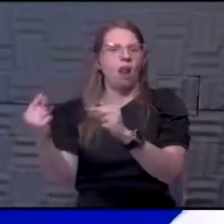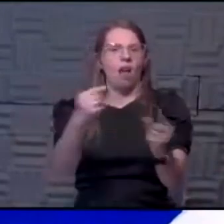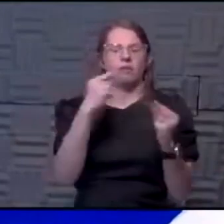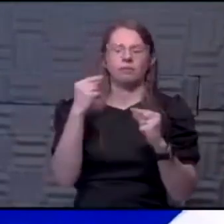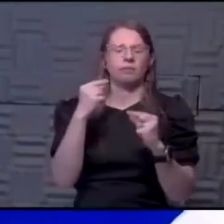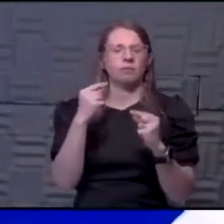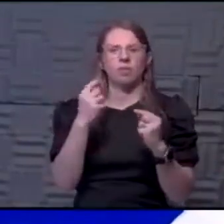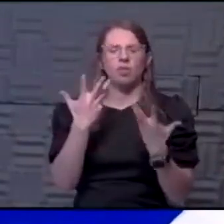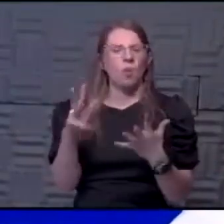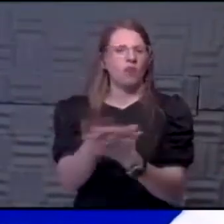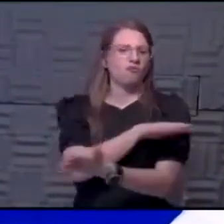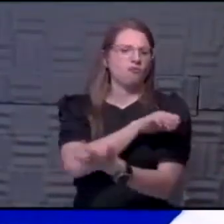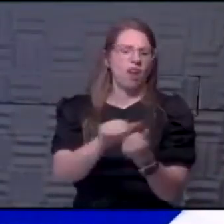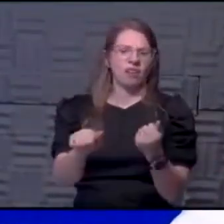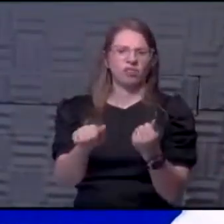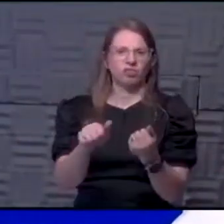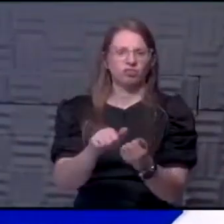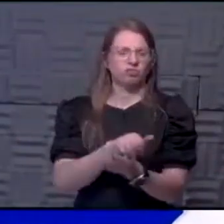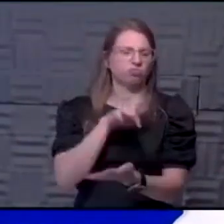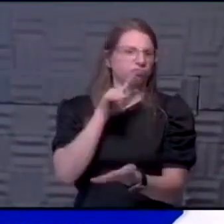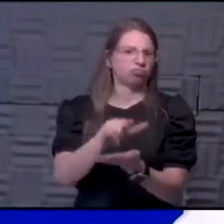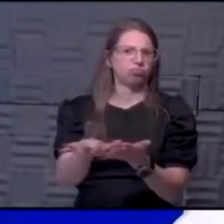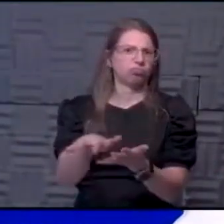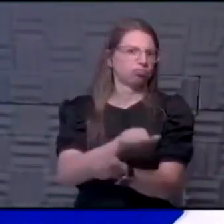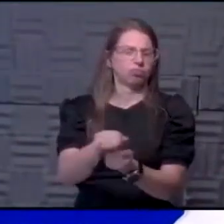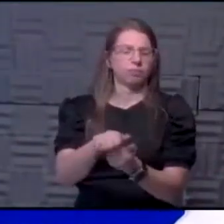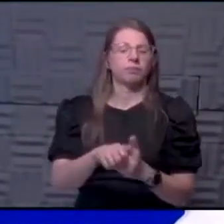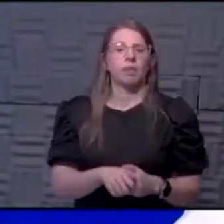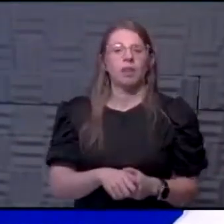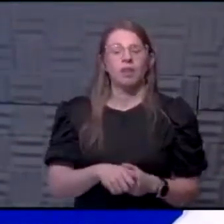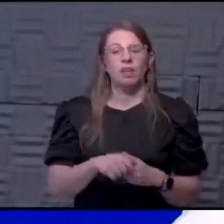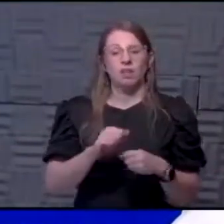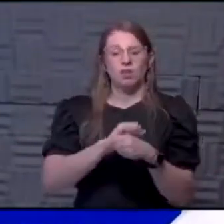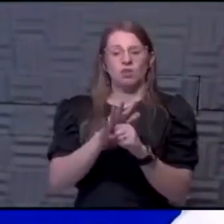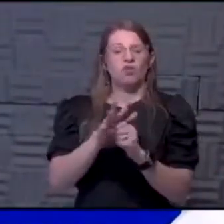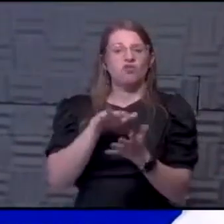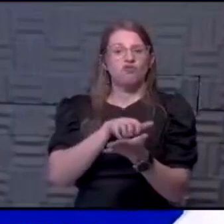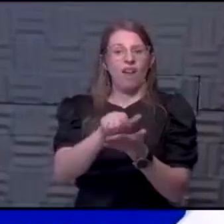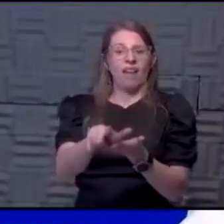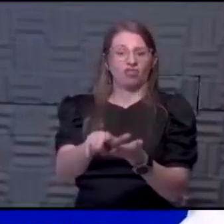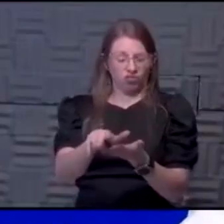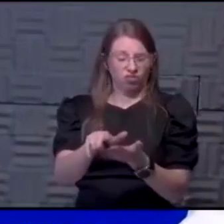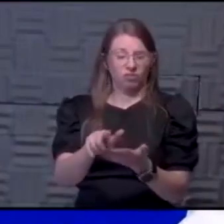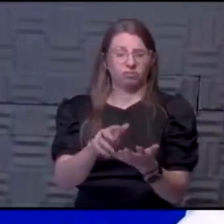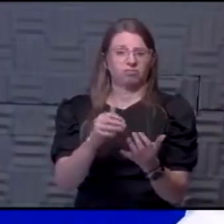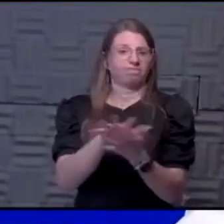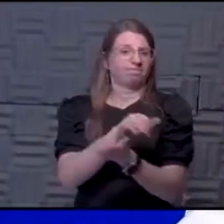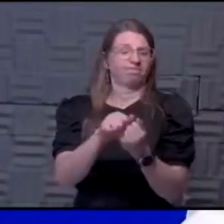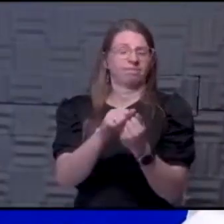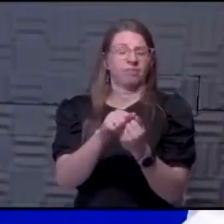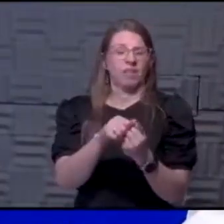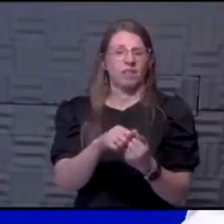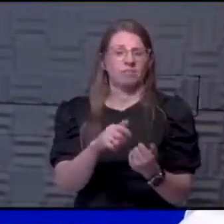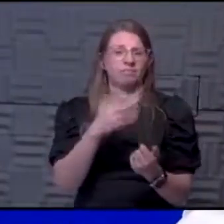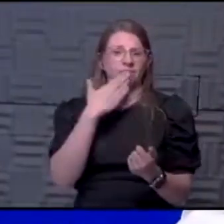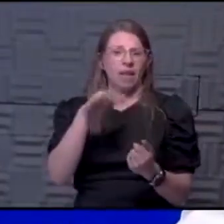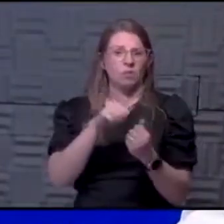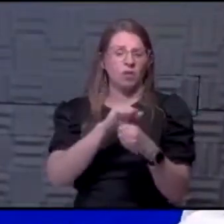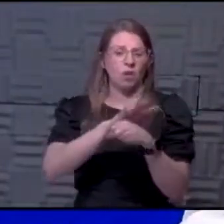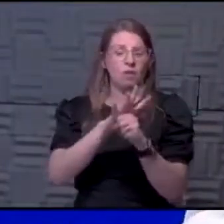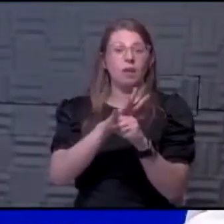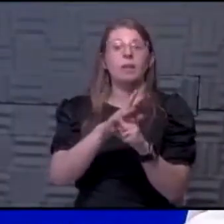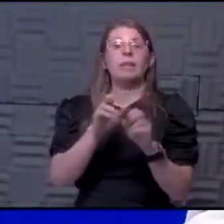crash. Crashing is really bad around COVID-19 because we can fly very soon as we get